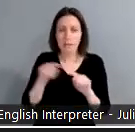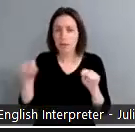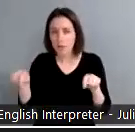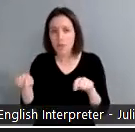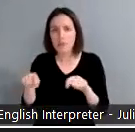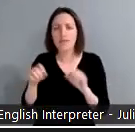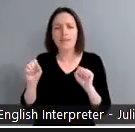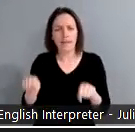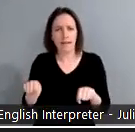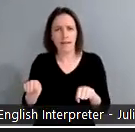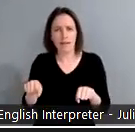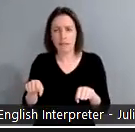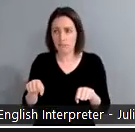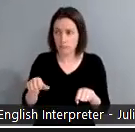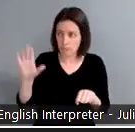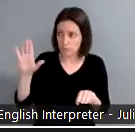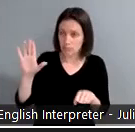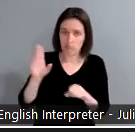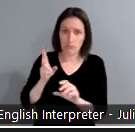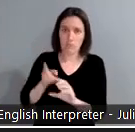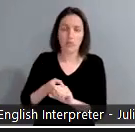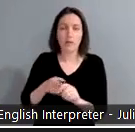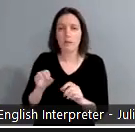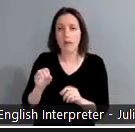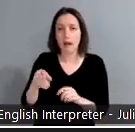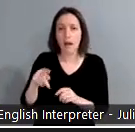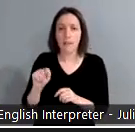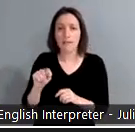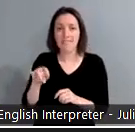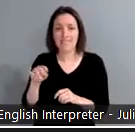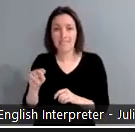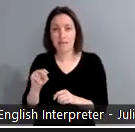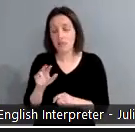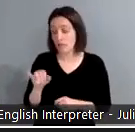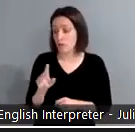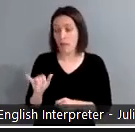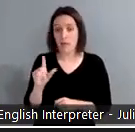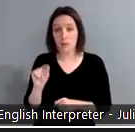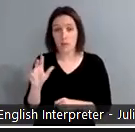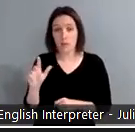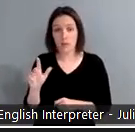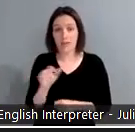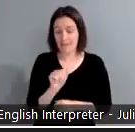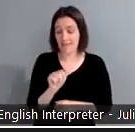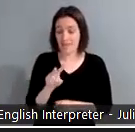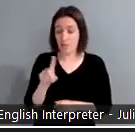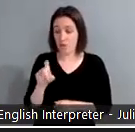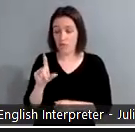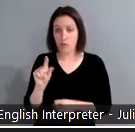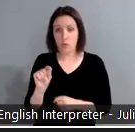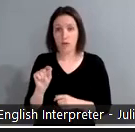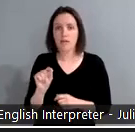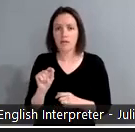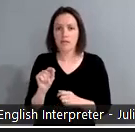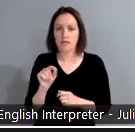into. In July 2023, California passed AB 120, or Assembly Bill